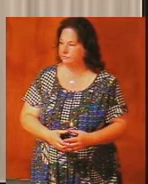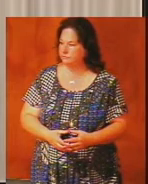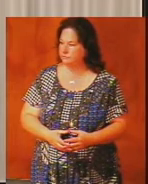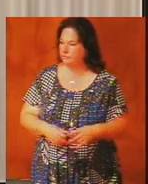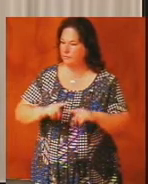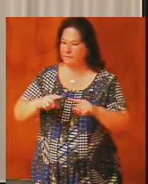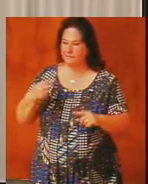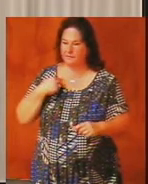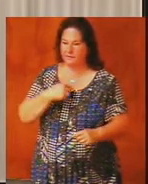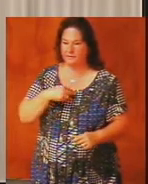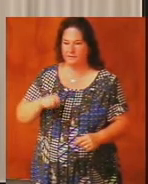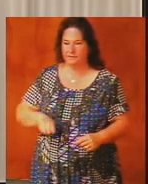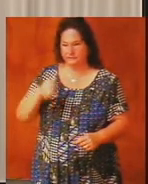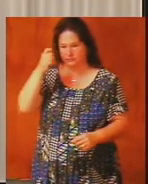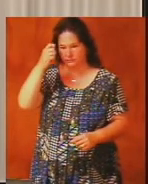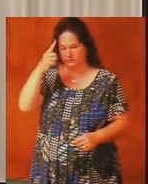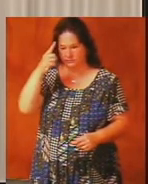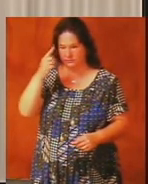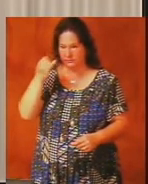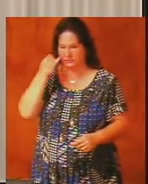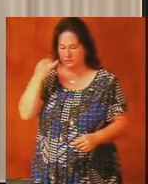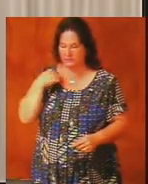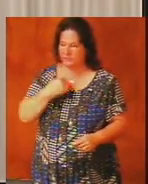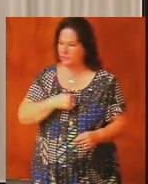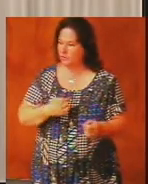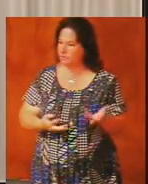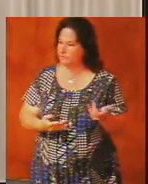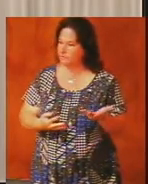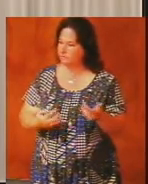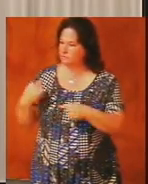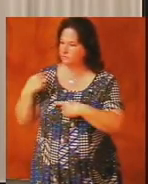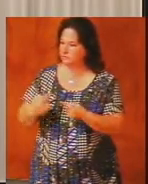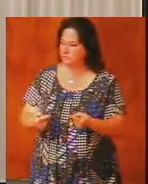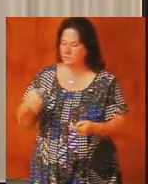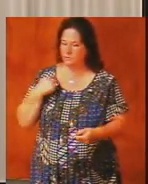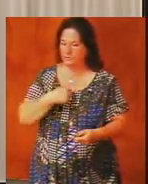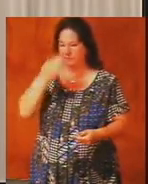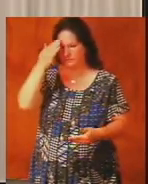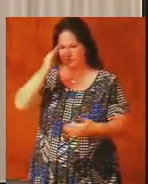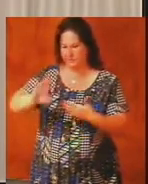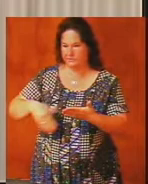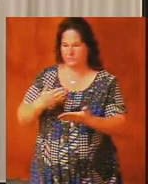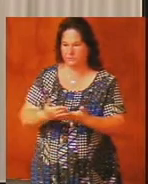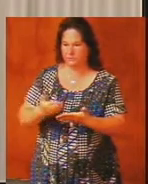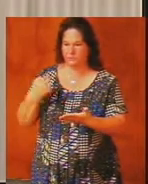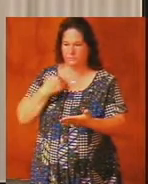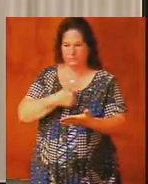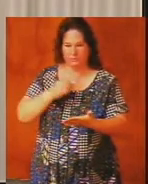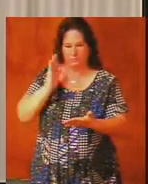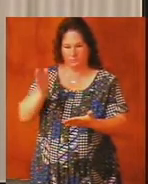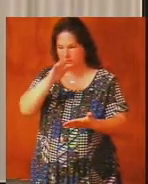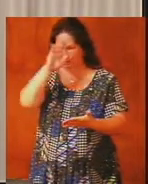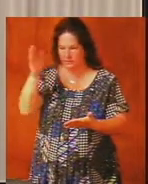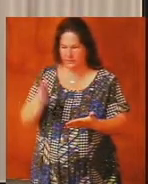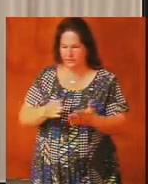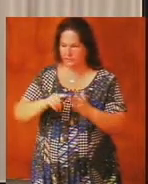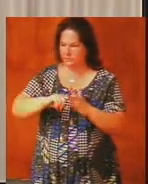But we need to realize that if we wait till we know it all, we'll never get started.